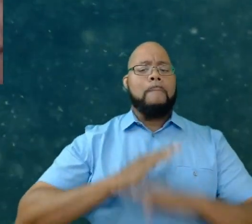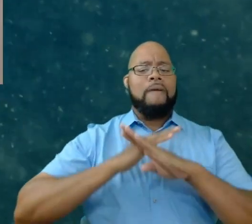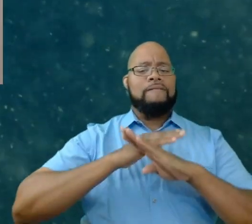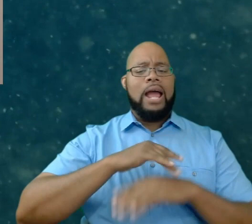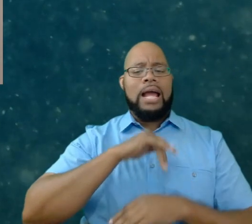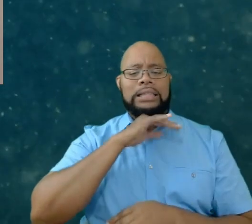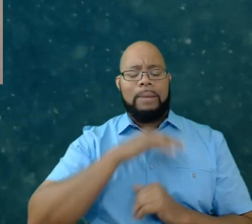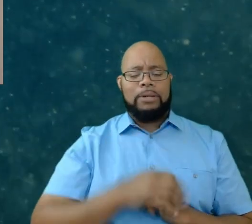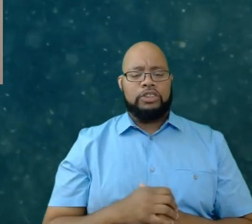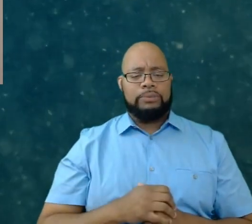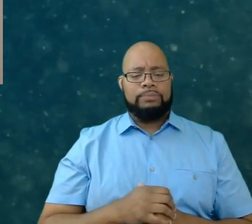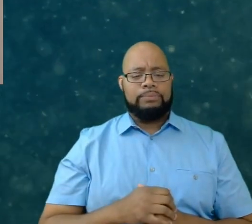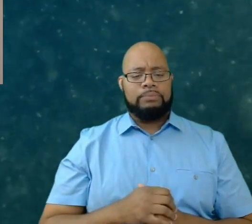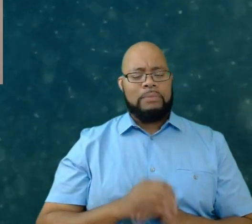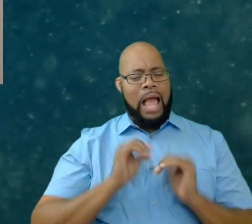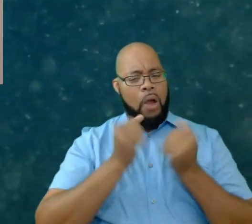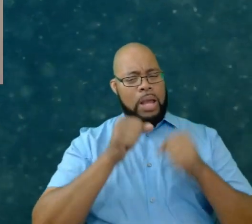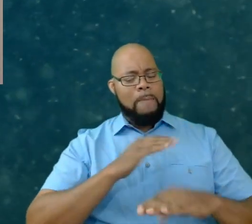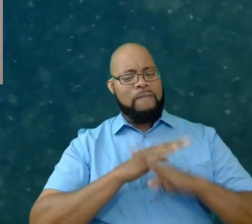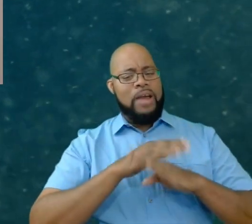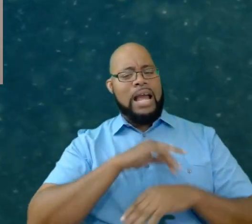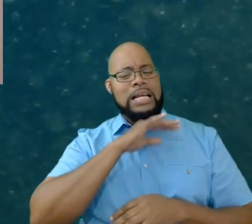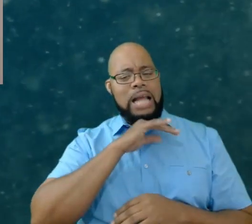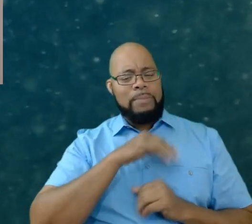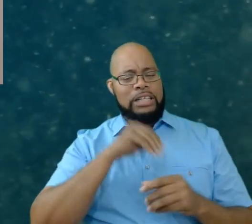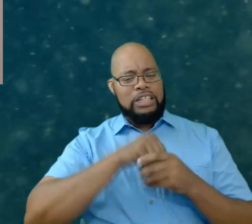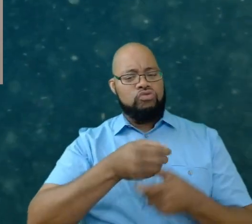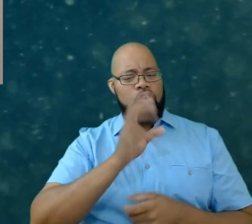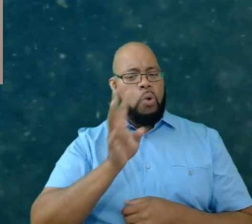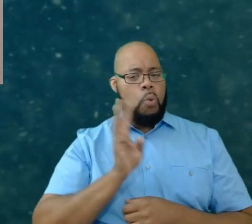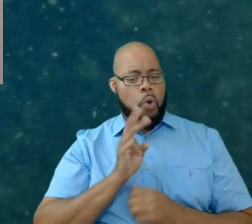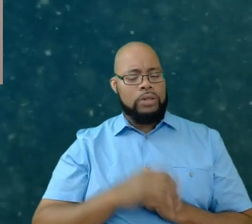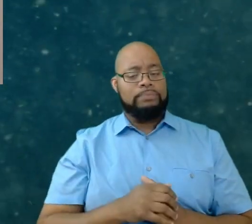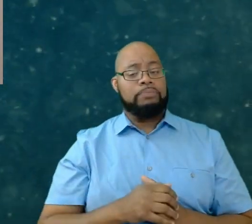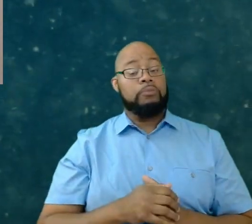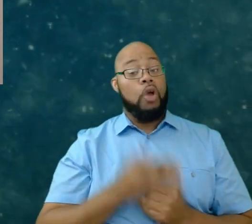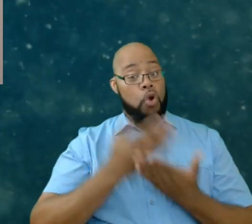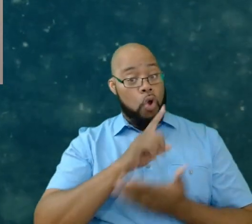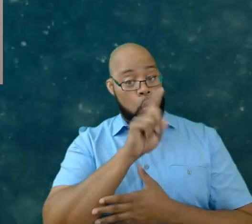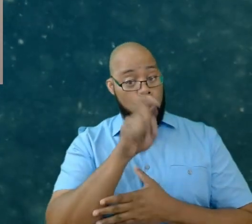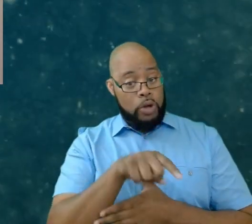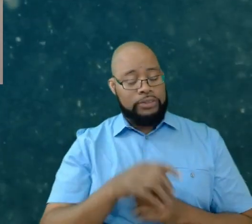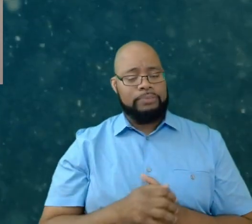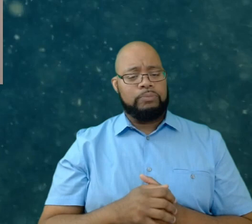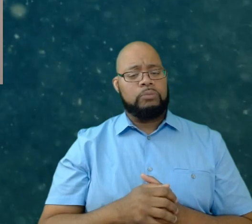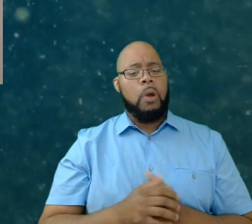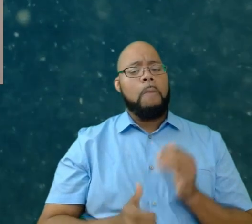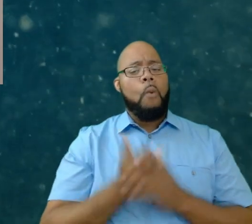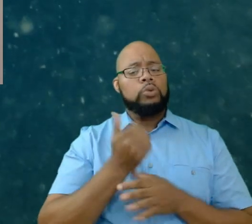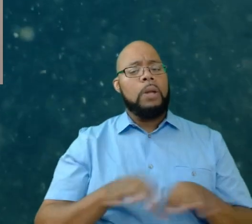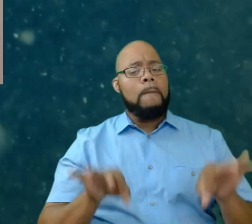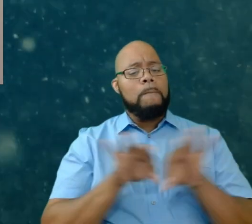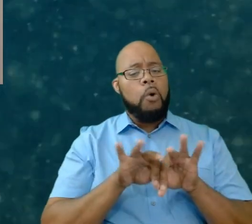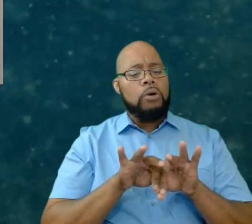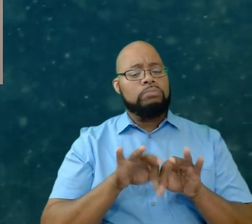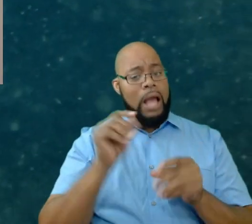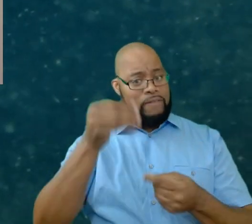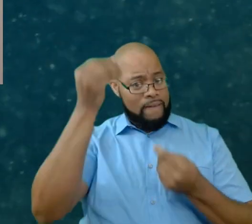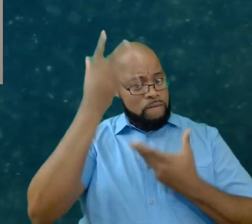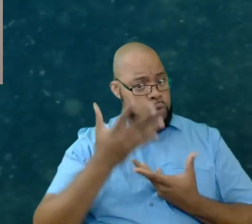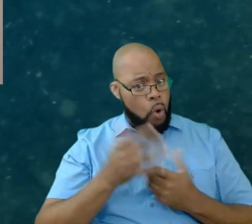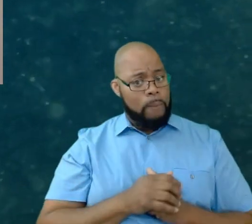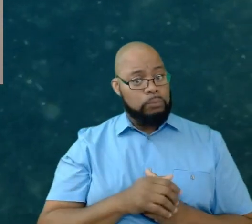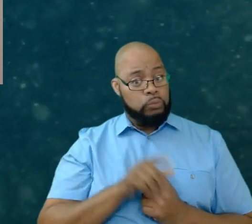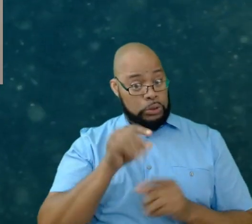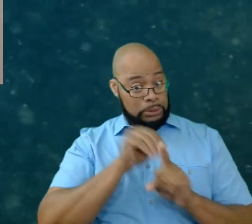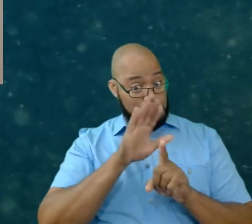talk about preventing contamination. So, Rose, how can we prevent contamination in our drinking water? Great question. One of the most important things